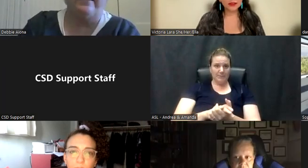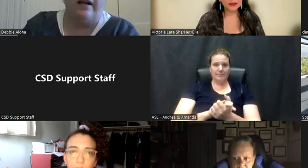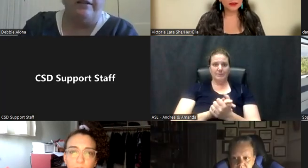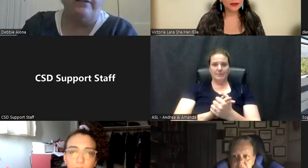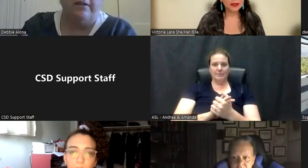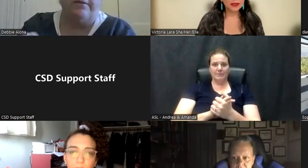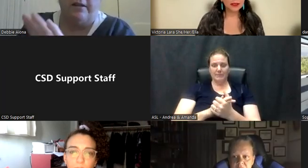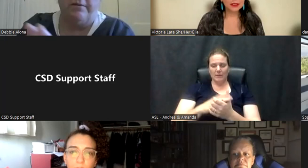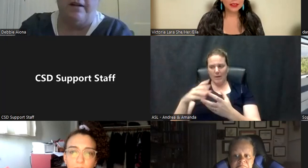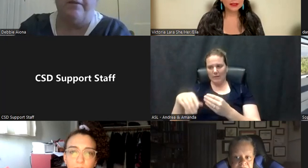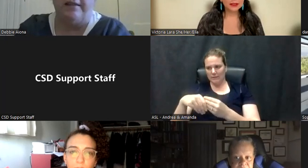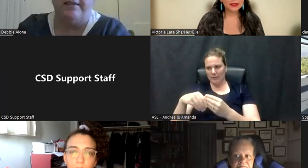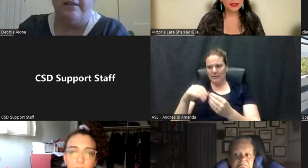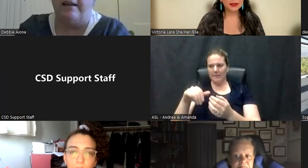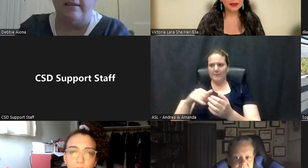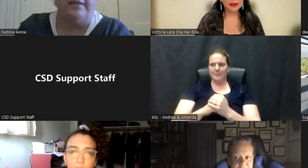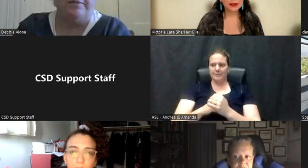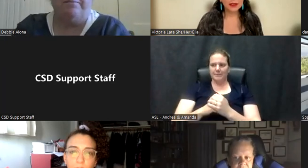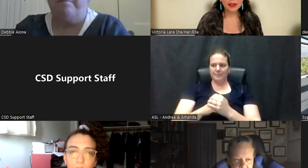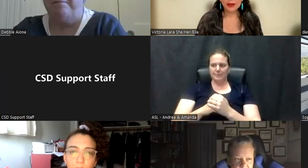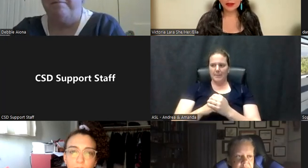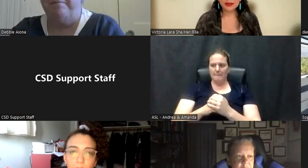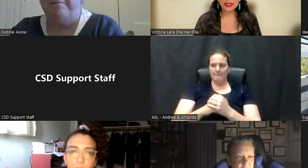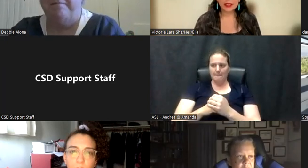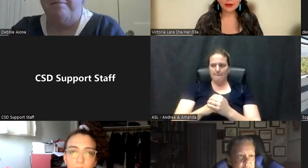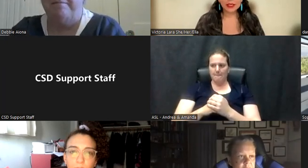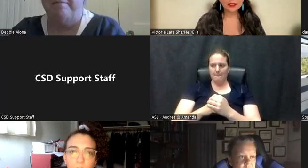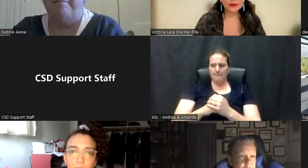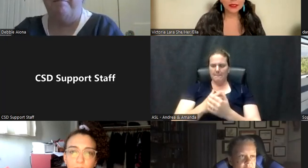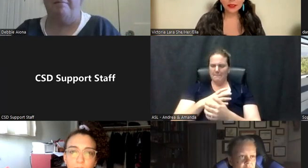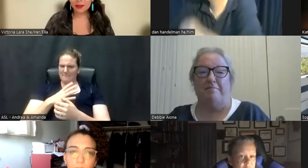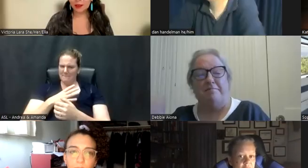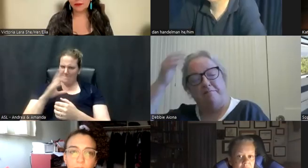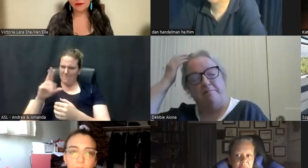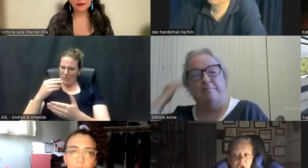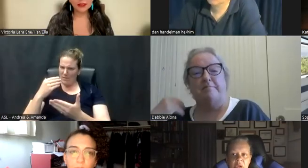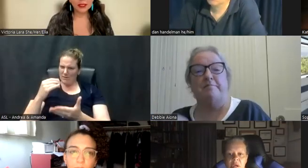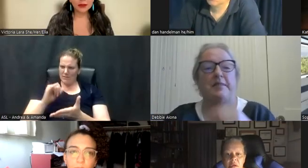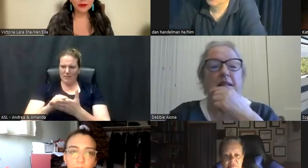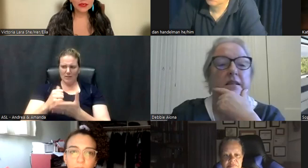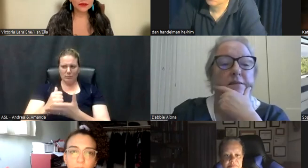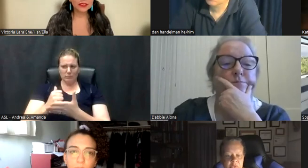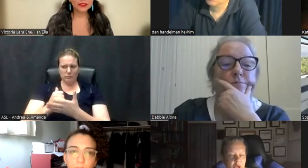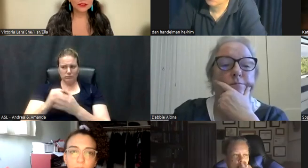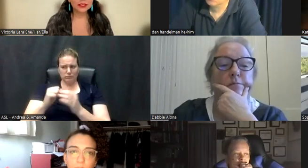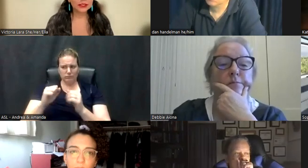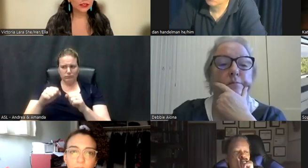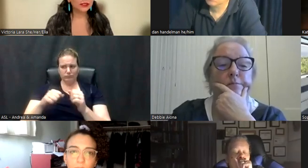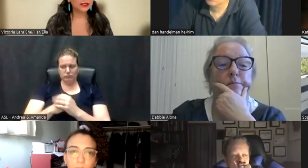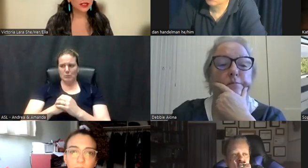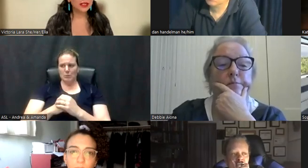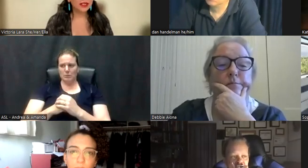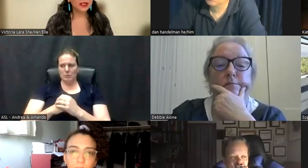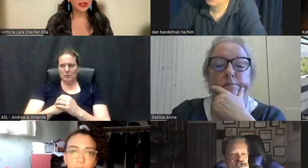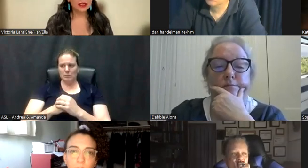on the side, you know, not yes. Right this second. Oh, no, thank you. That's very helpful. Thank you very much for this suggestion.